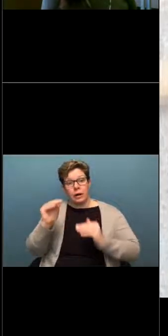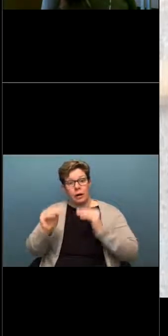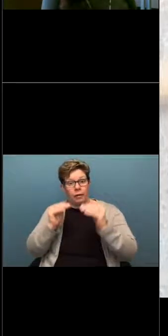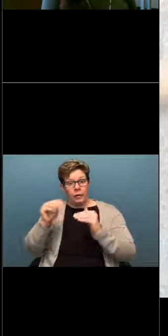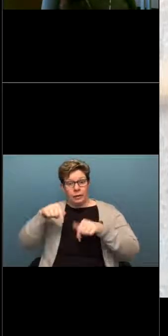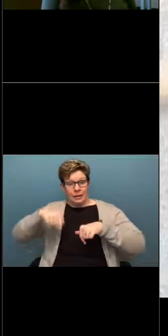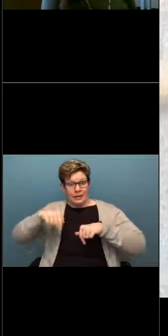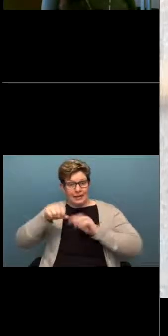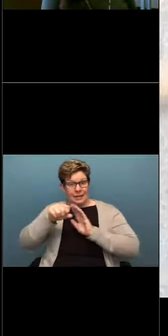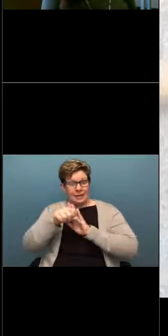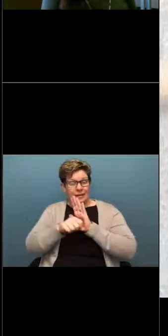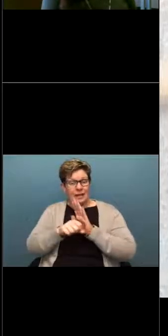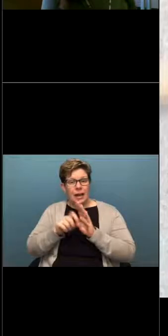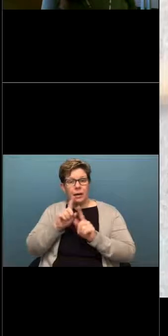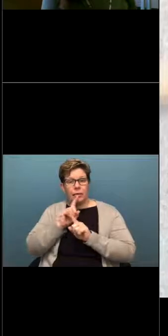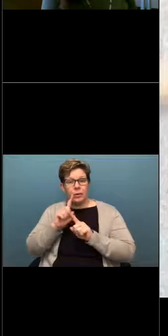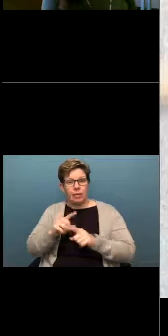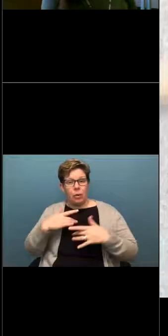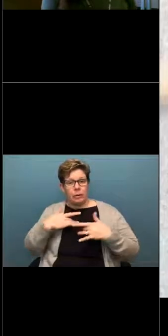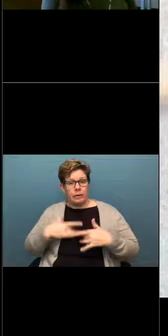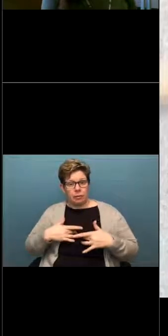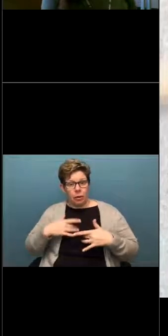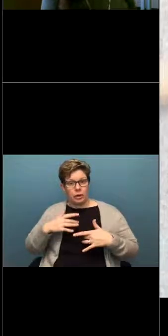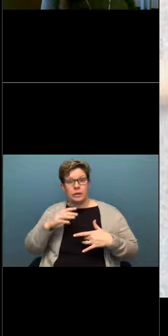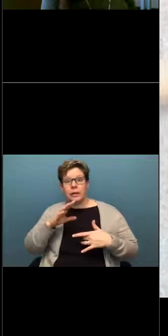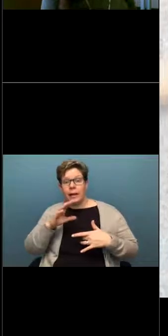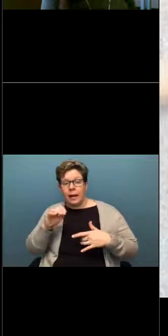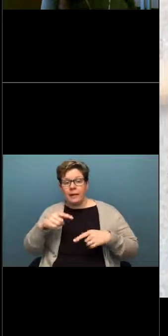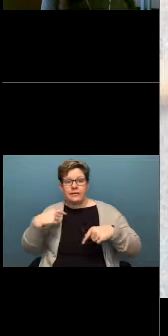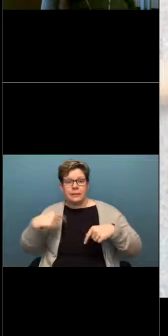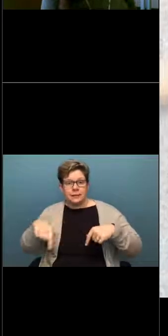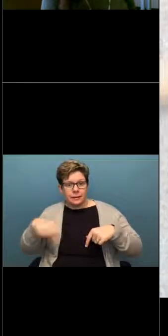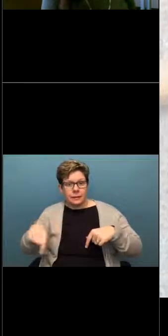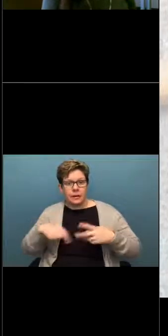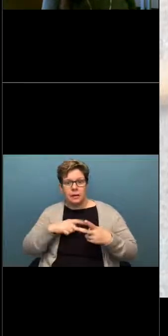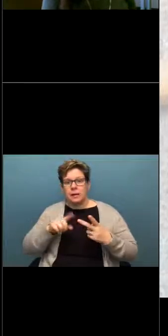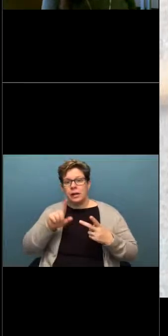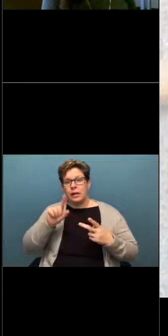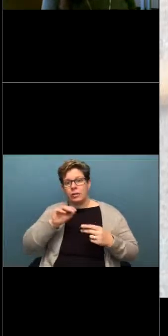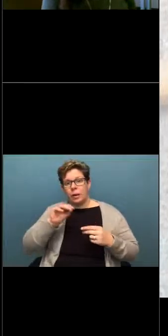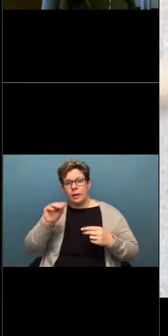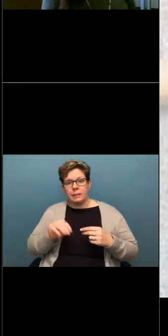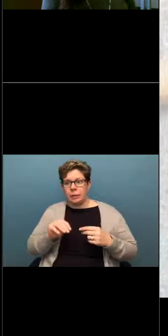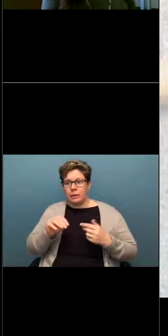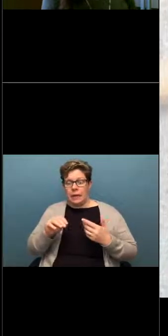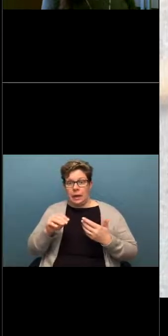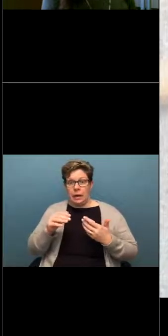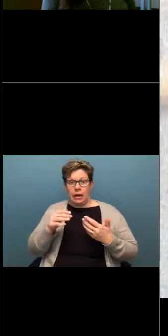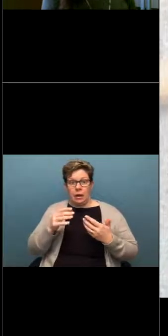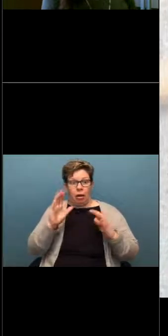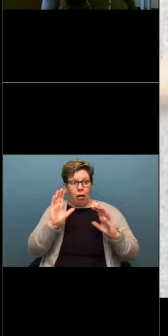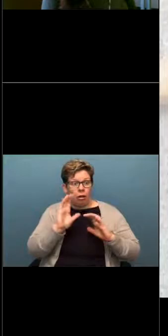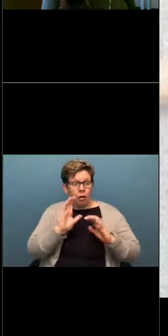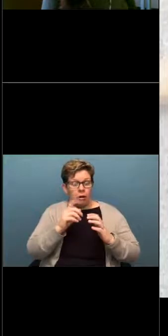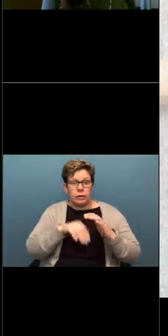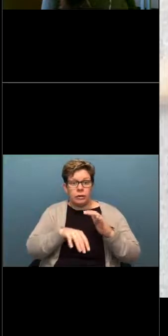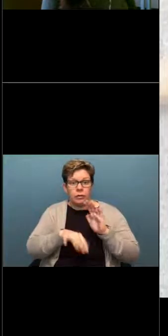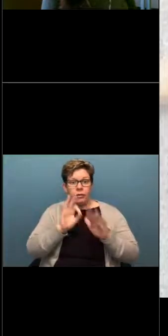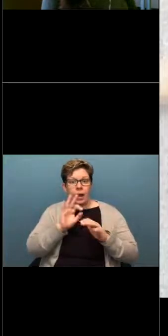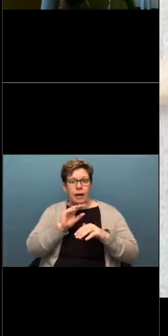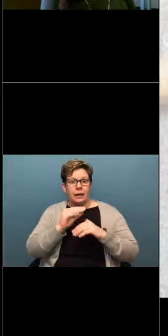Idaho reported depression or anxiety, and about 25% of those adults were unable to access therapy or counseling